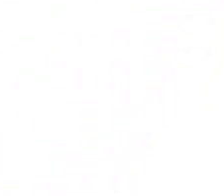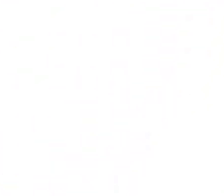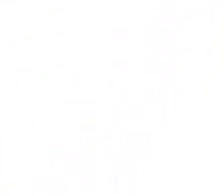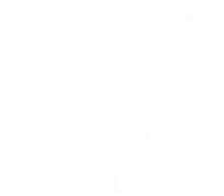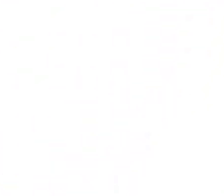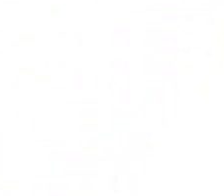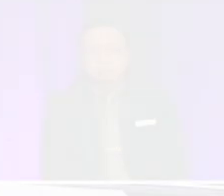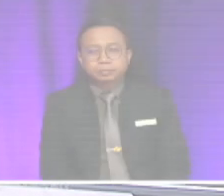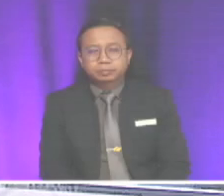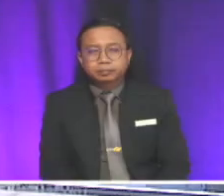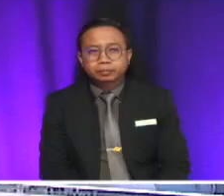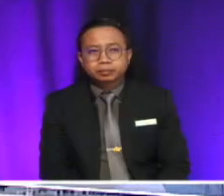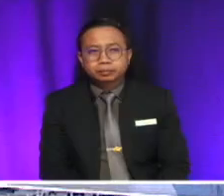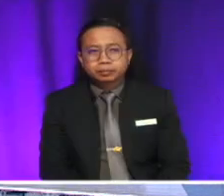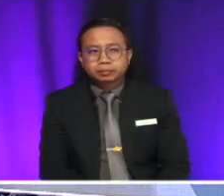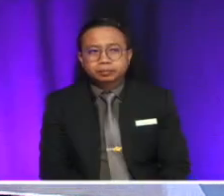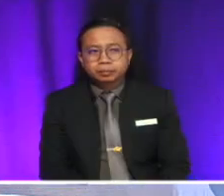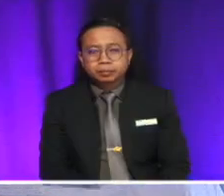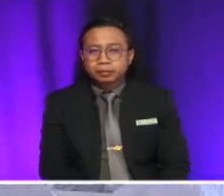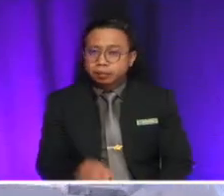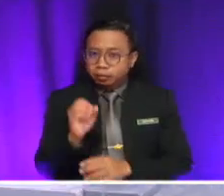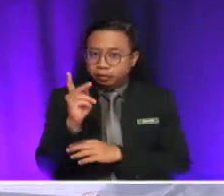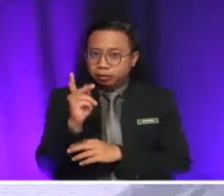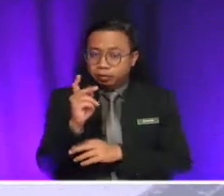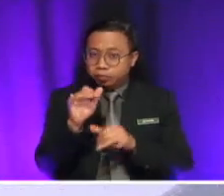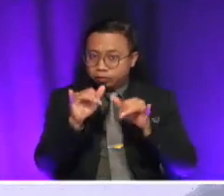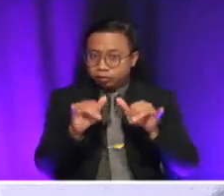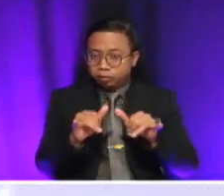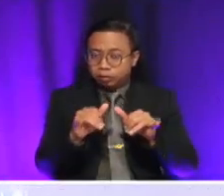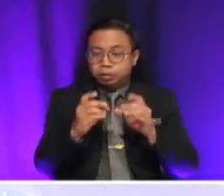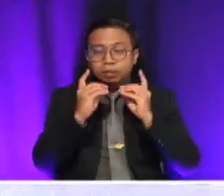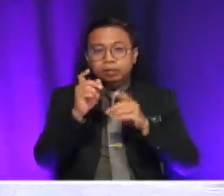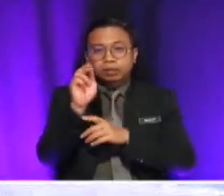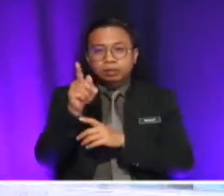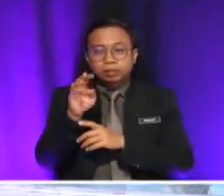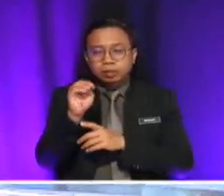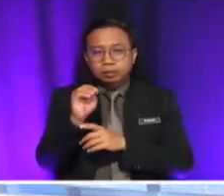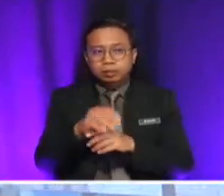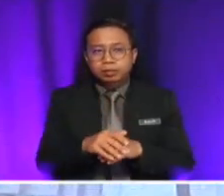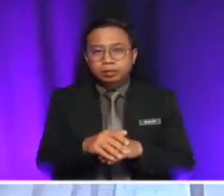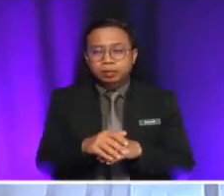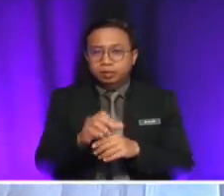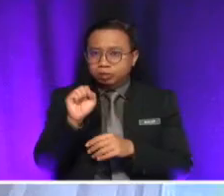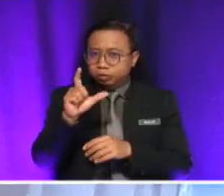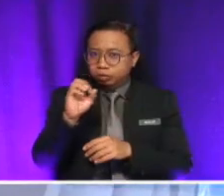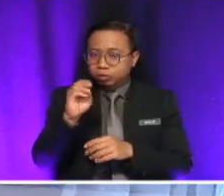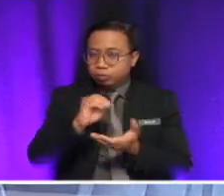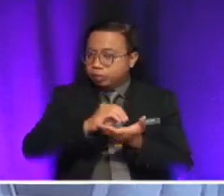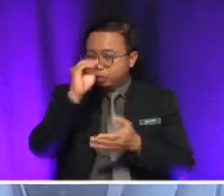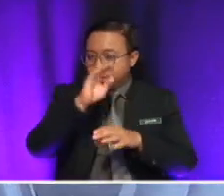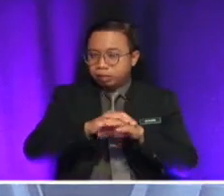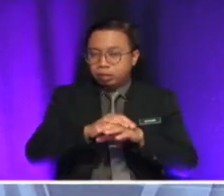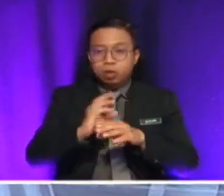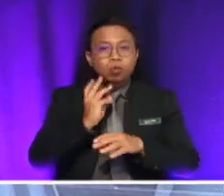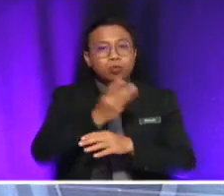EduwebTV KPM. Alright, you're still tuned in to EduwebTV KPM, and for our slot Menengah Atas, we are